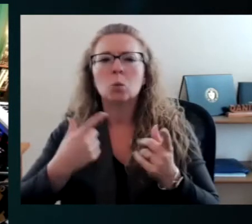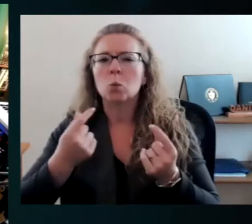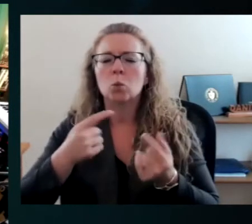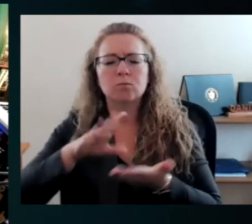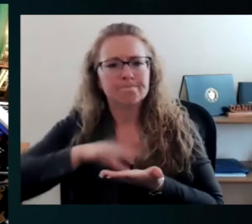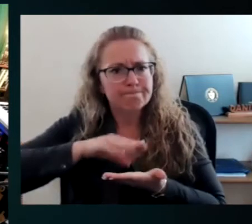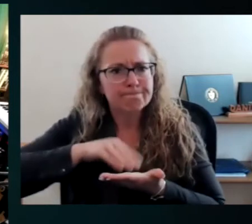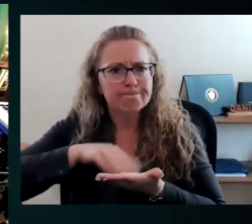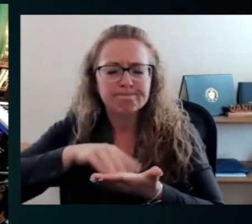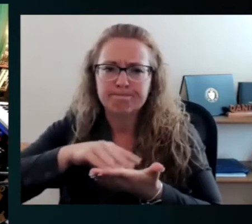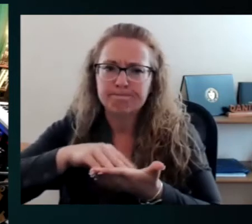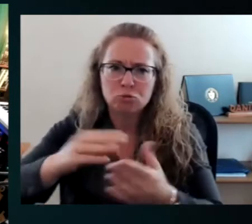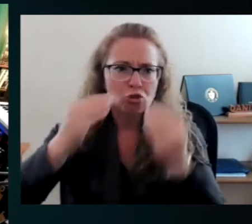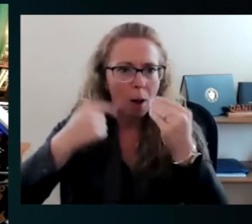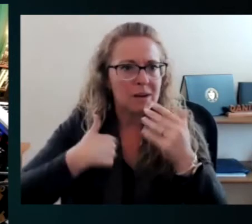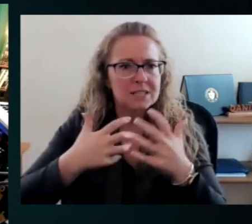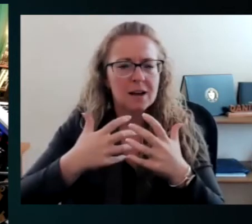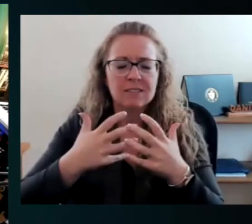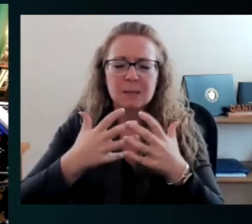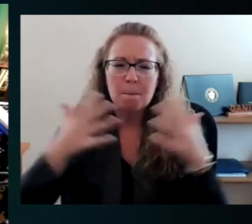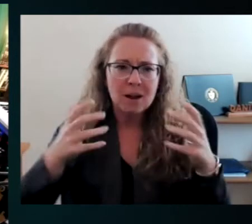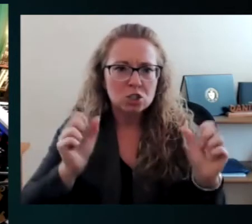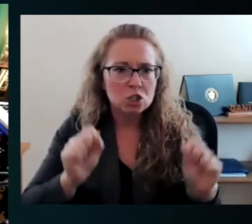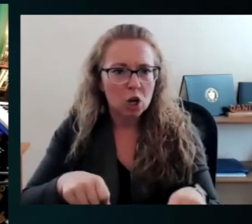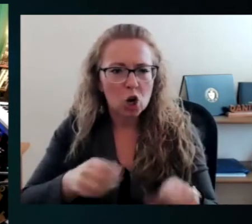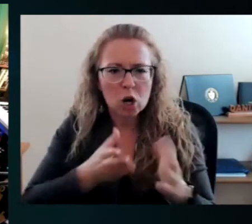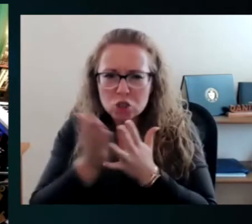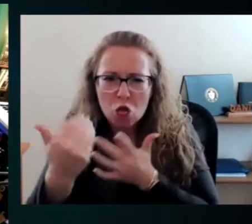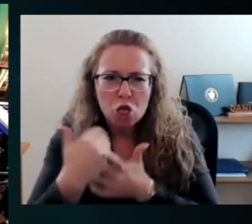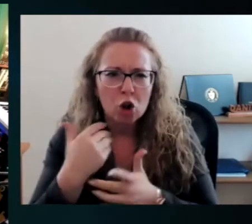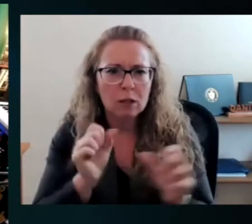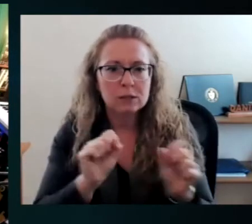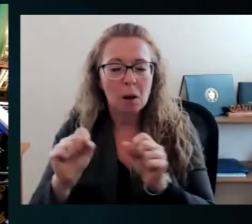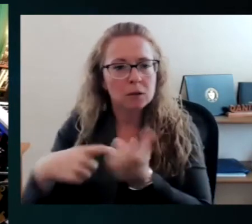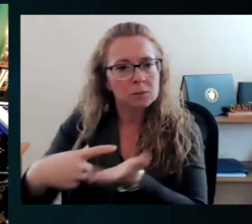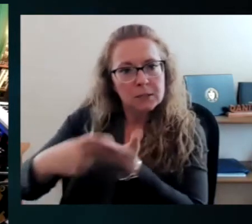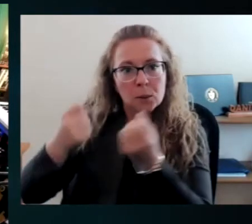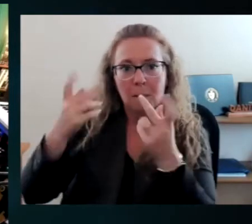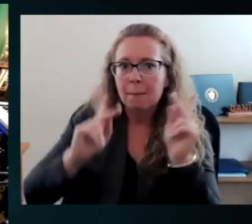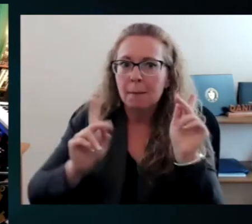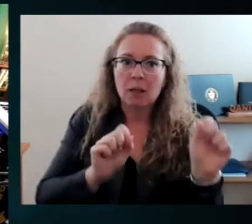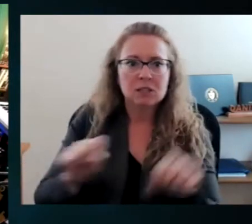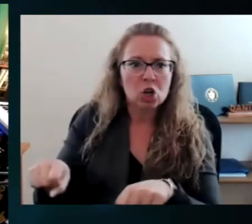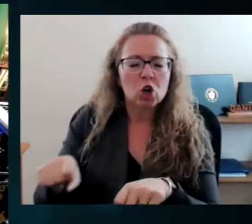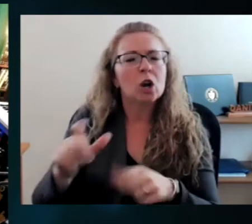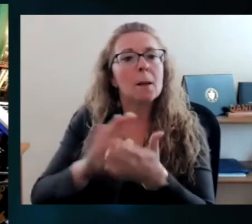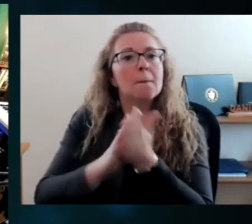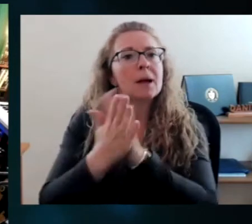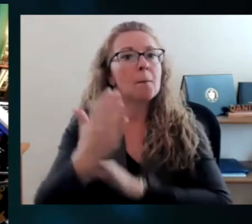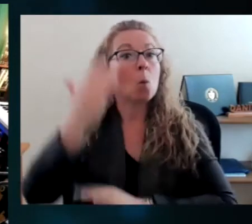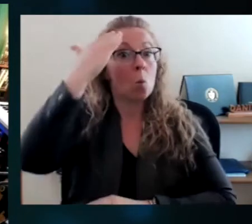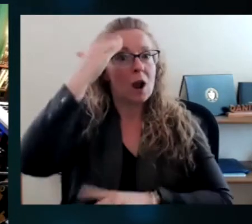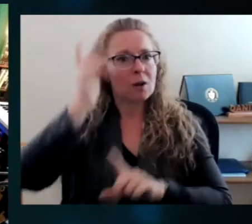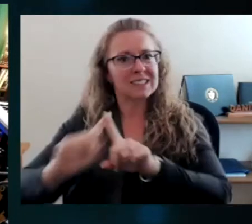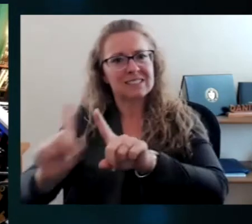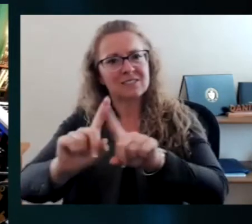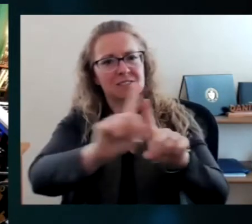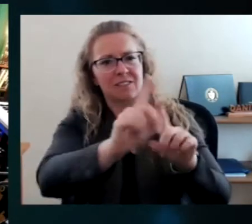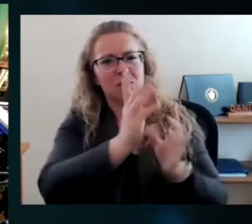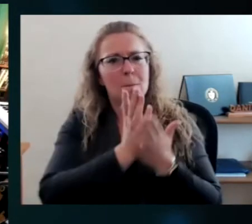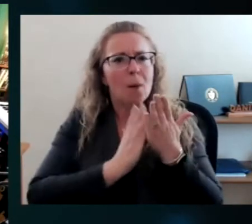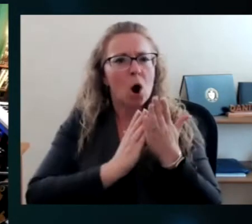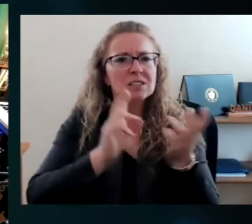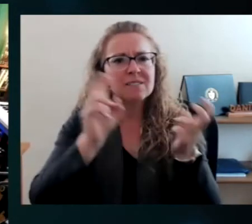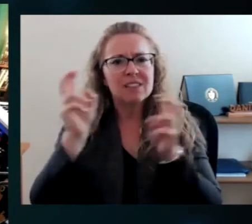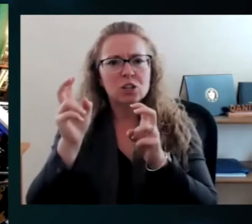quickly and as thoroughly as I could. I talked to as many people as I could. I became aware of as many different facets of the issues as I